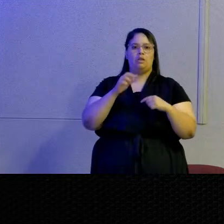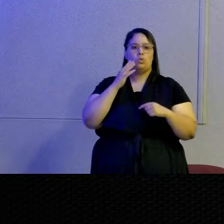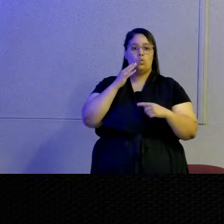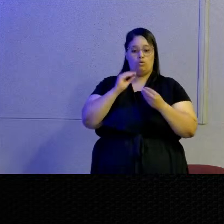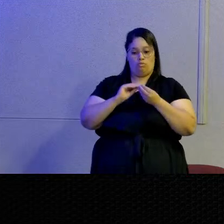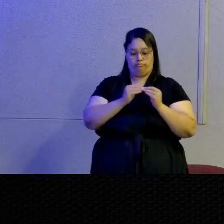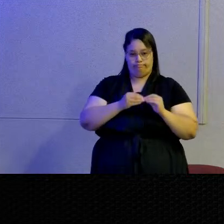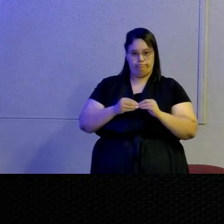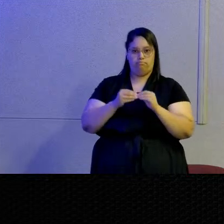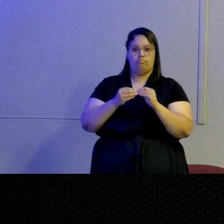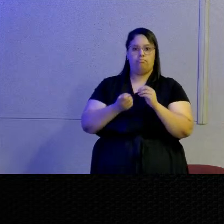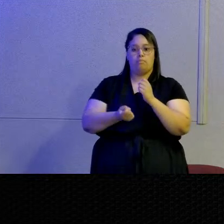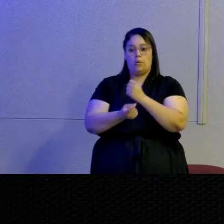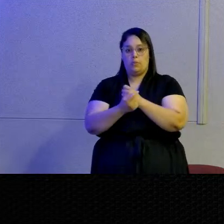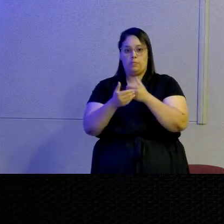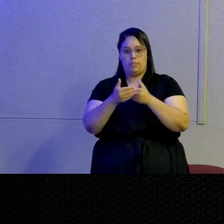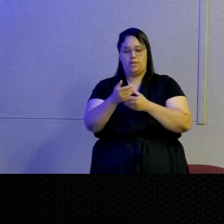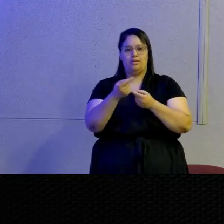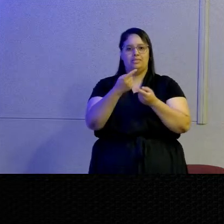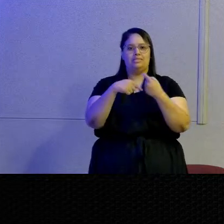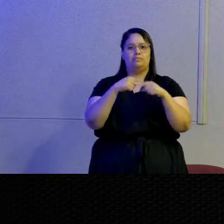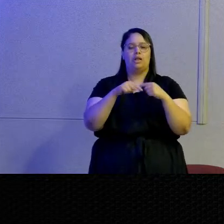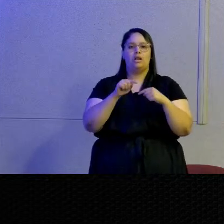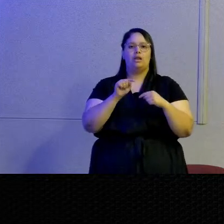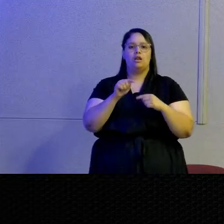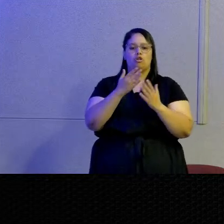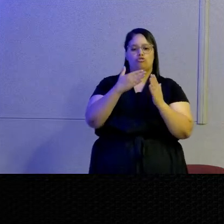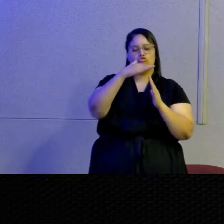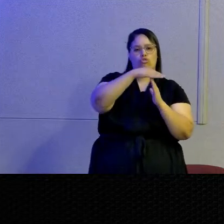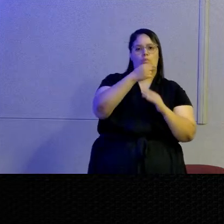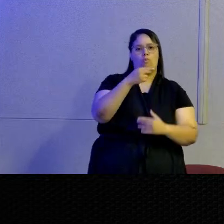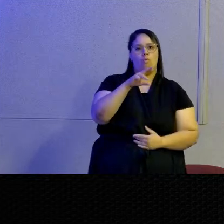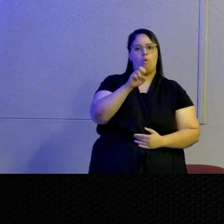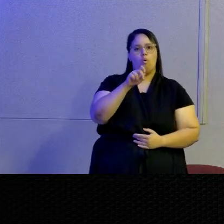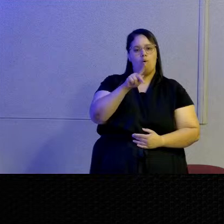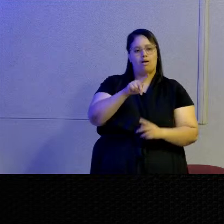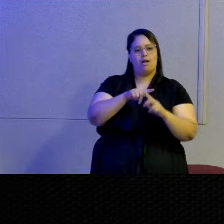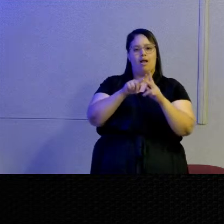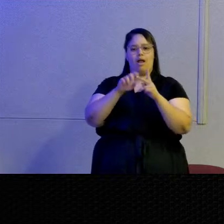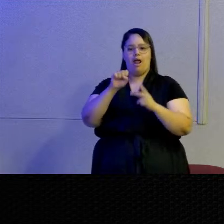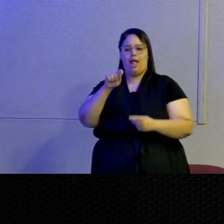at threshold, the spins of the top quark and the anti-quark